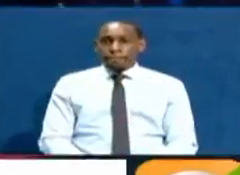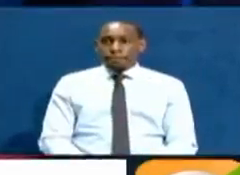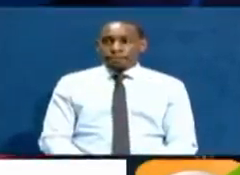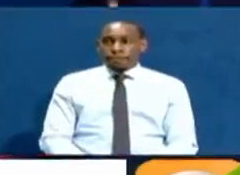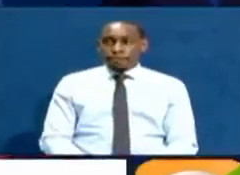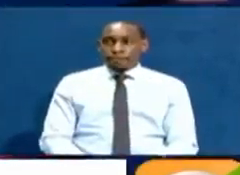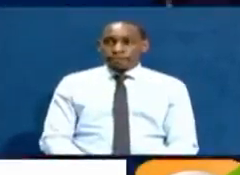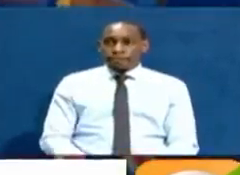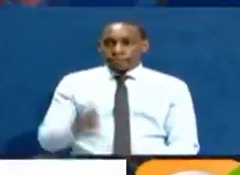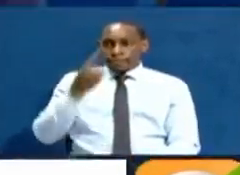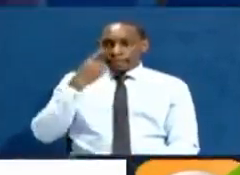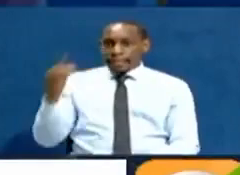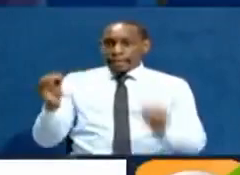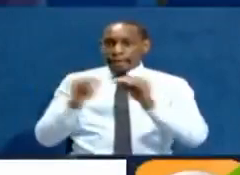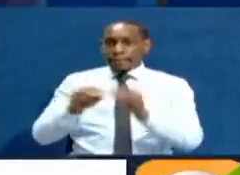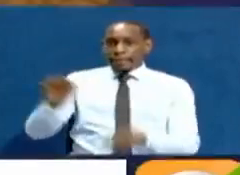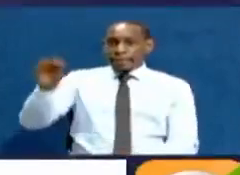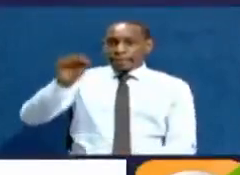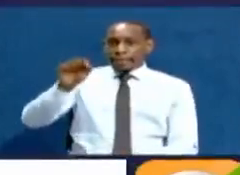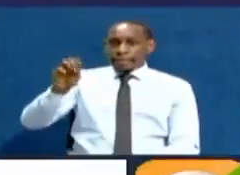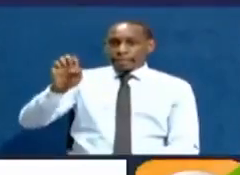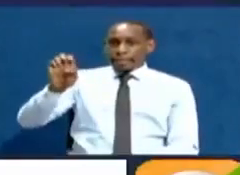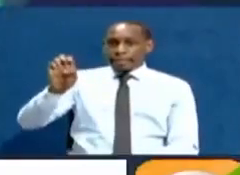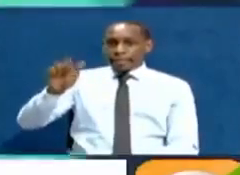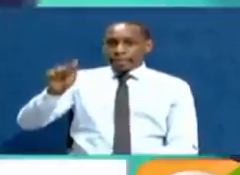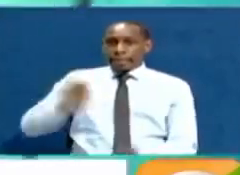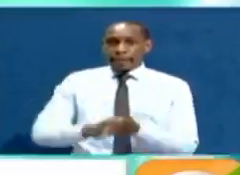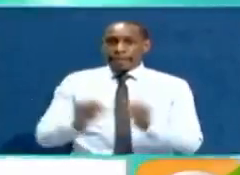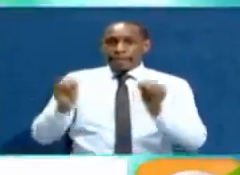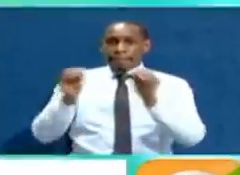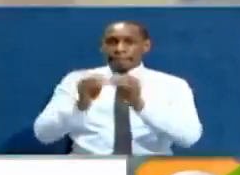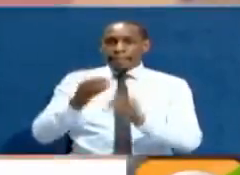Meet Sema. Meet Super Sema.